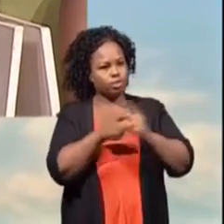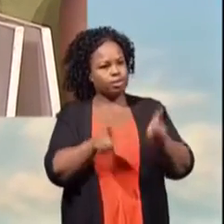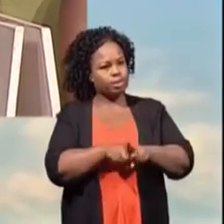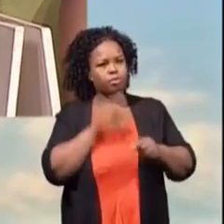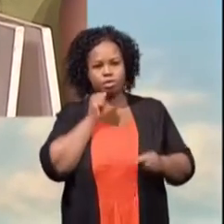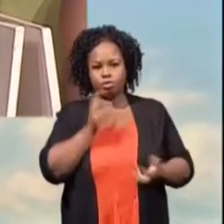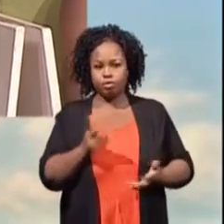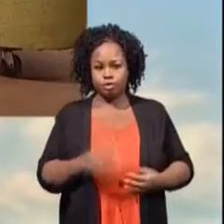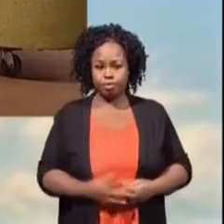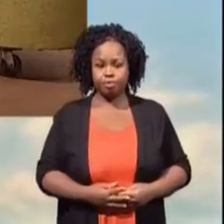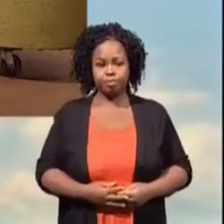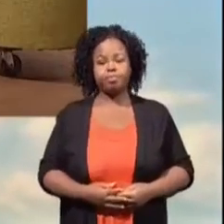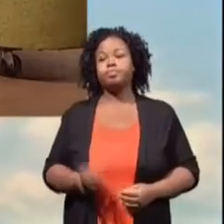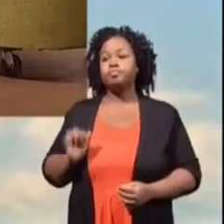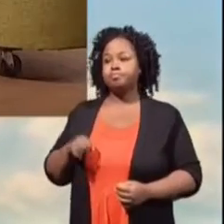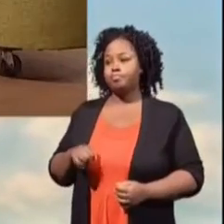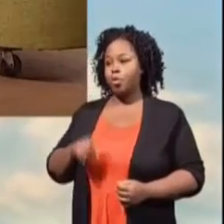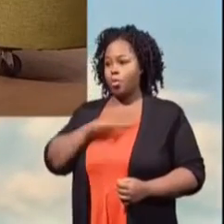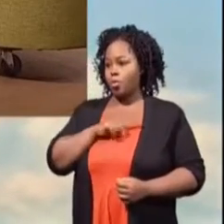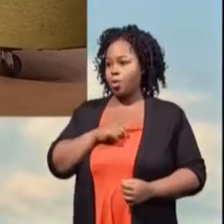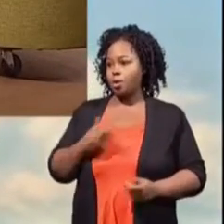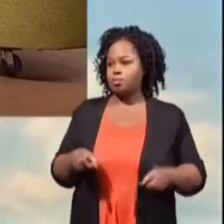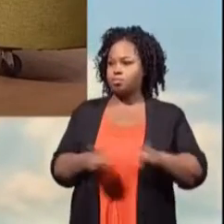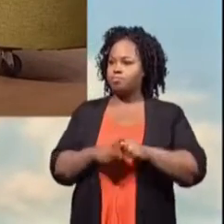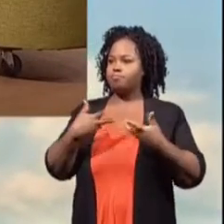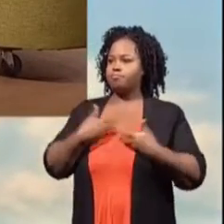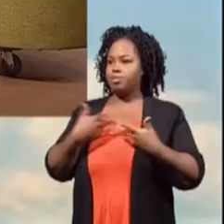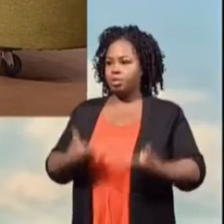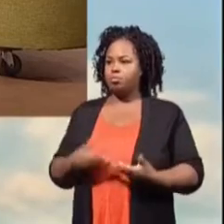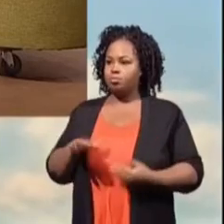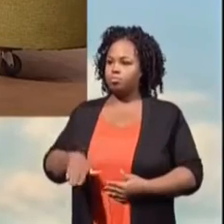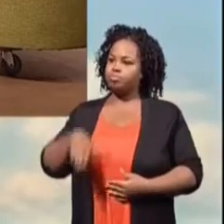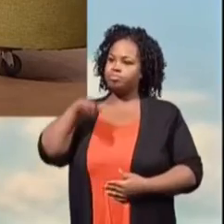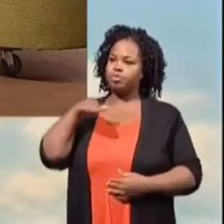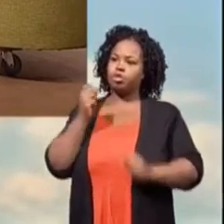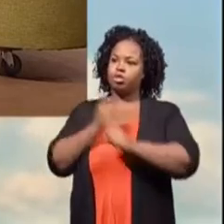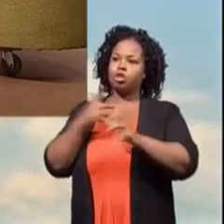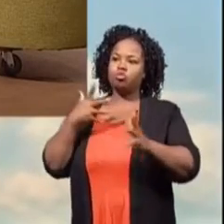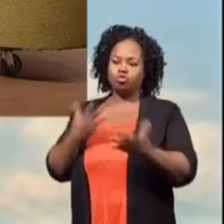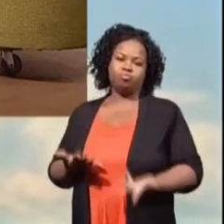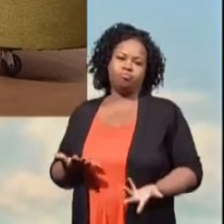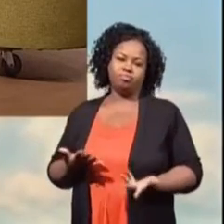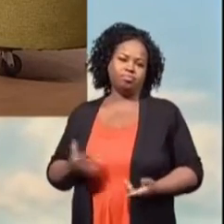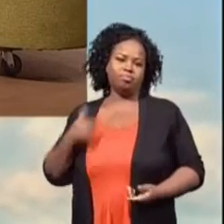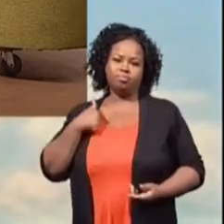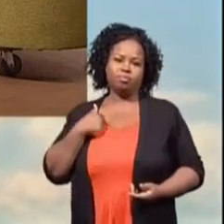society. Yeah, sure. You see, nami ne nkule nkulele